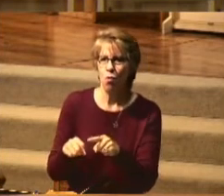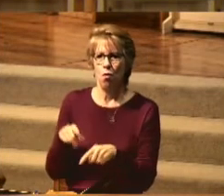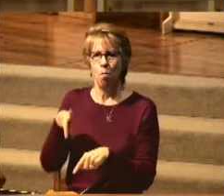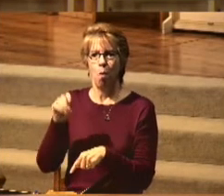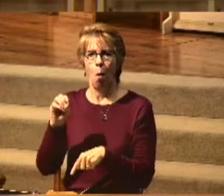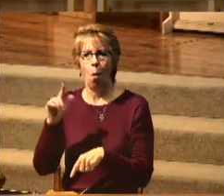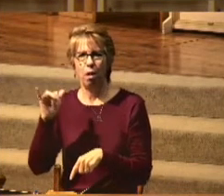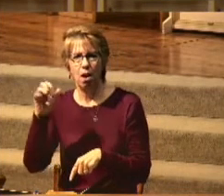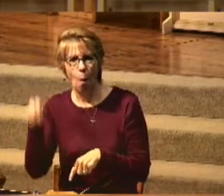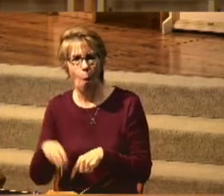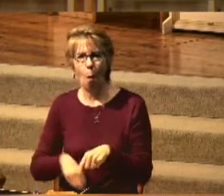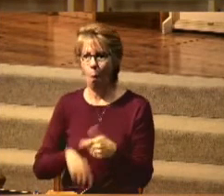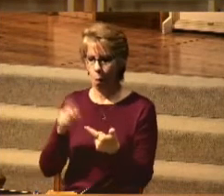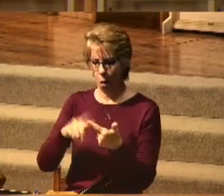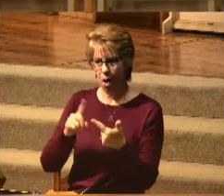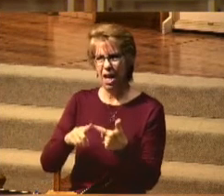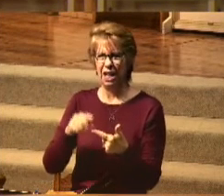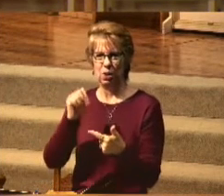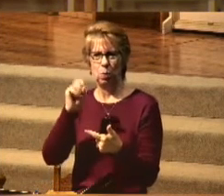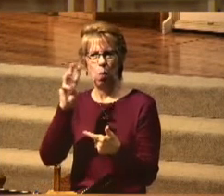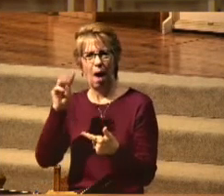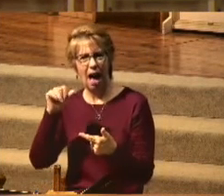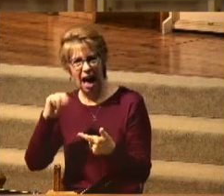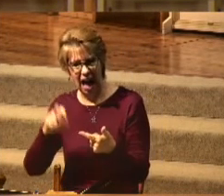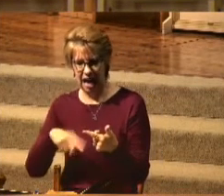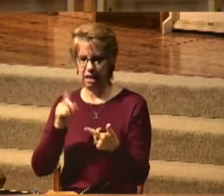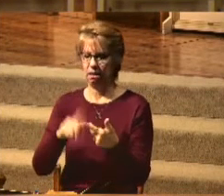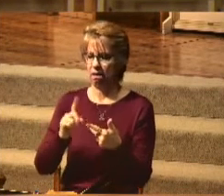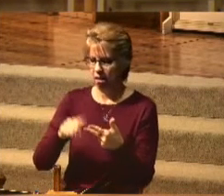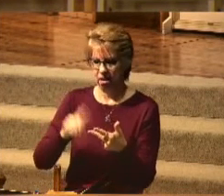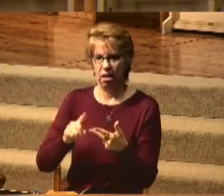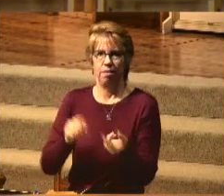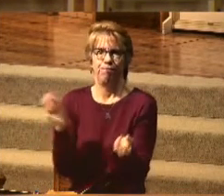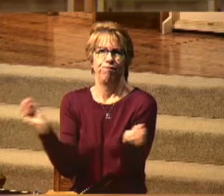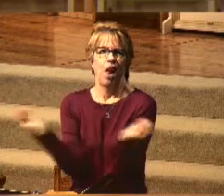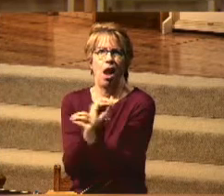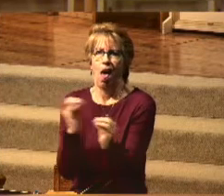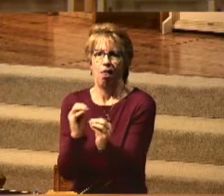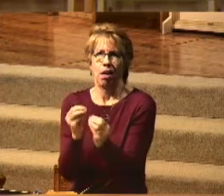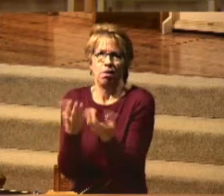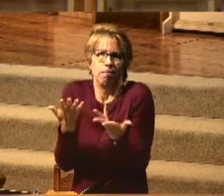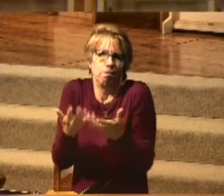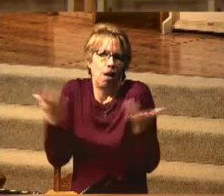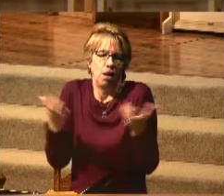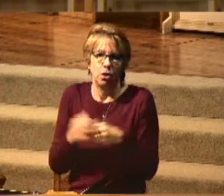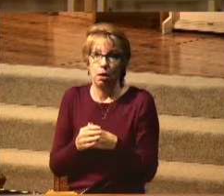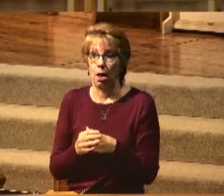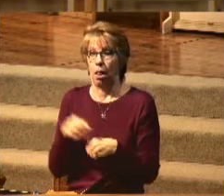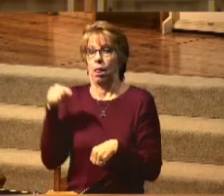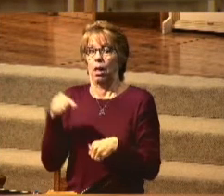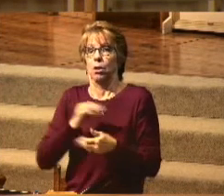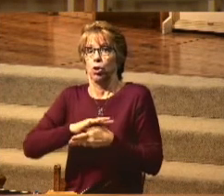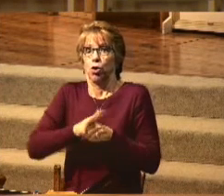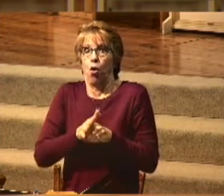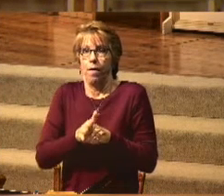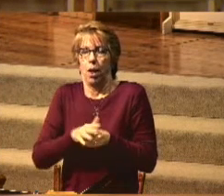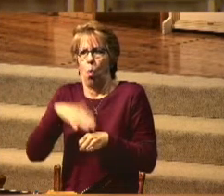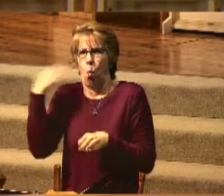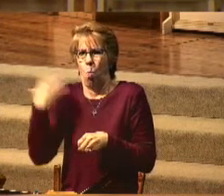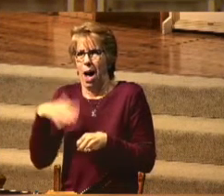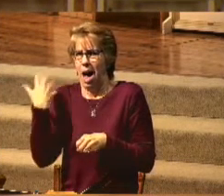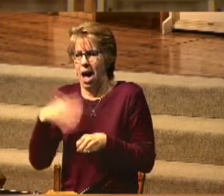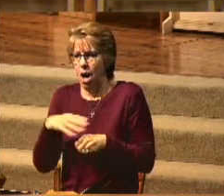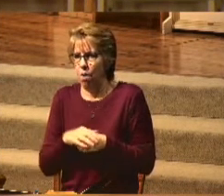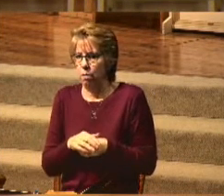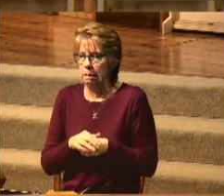went through all those swine flus and all that. They were no big deal, but this is a big deal. So